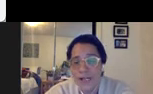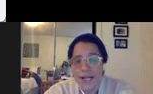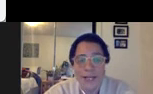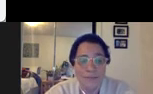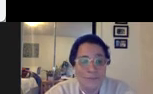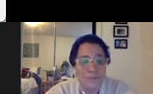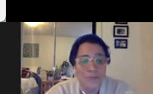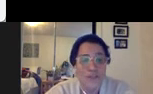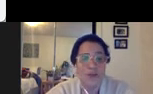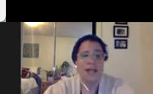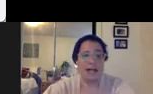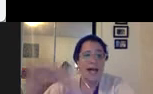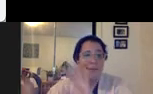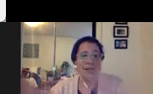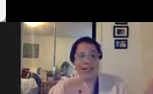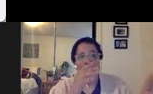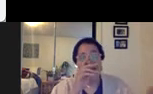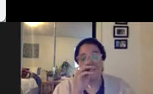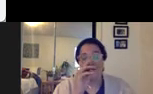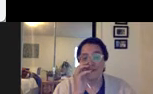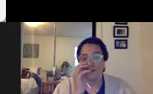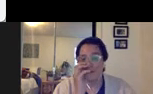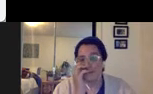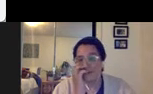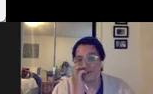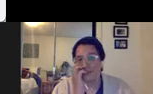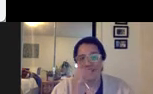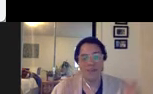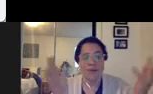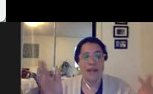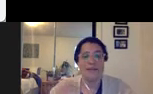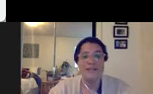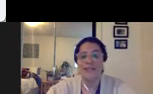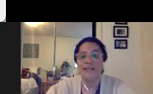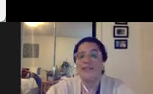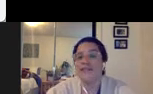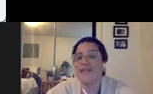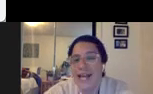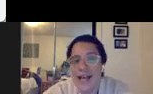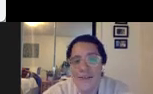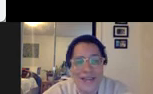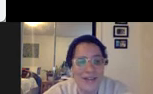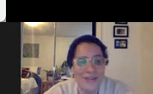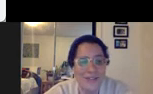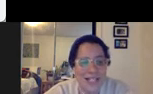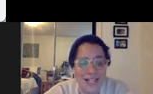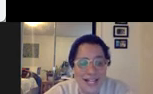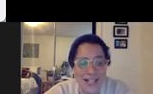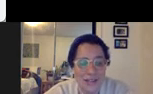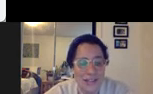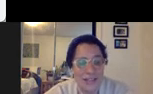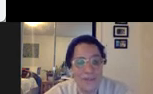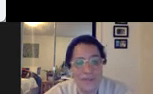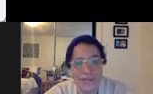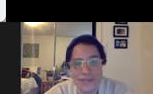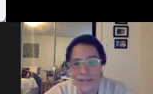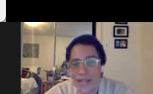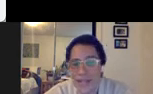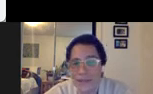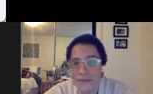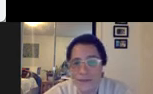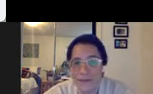that. So I'm going to get back over to these priorities. I know the dots kind of look a little